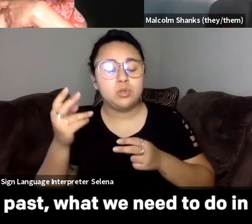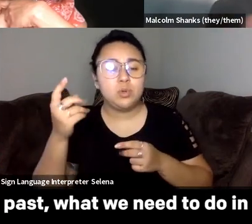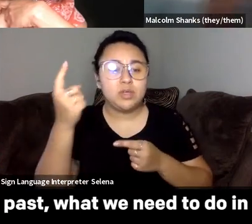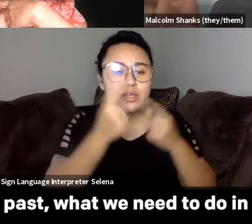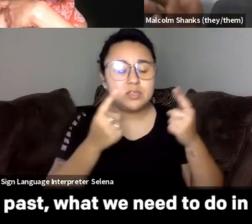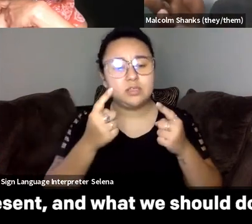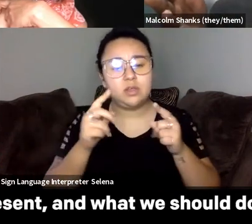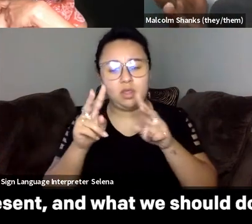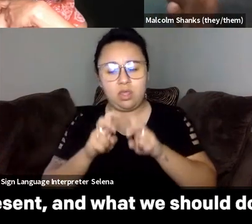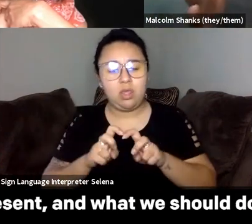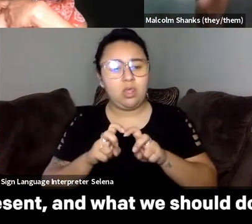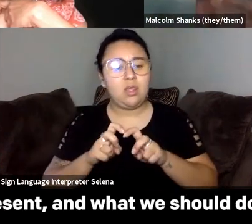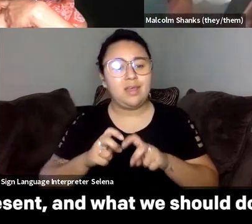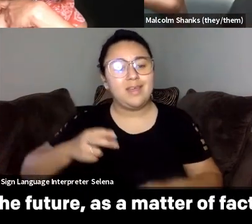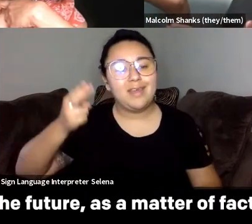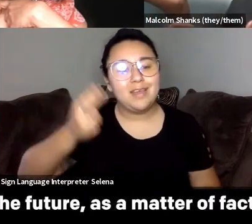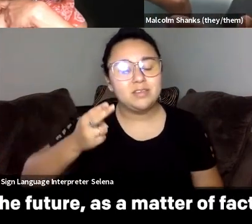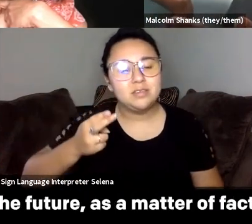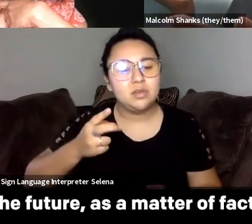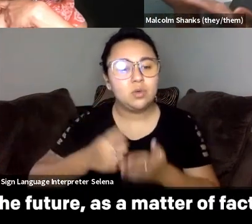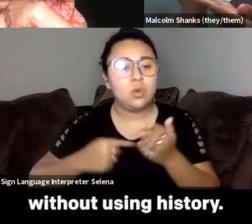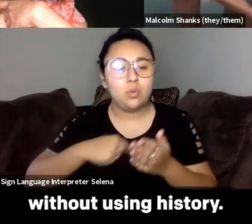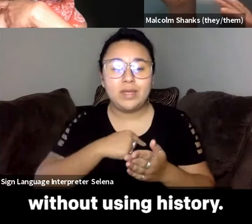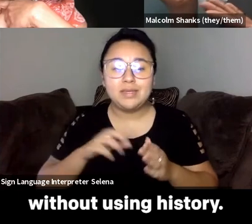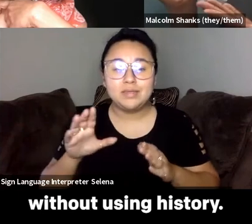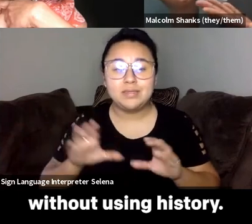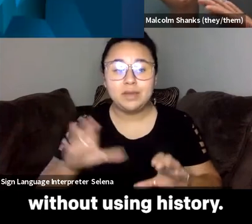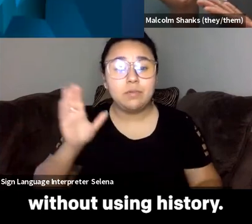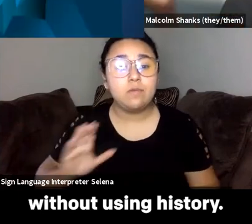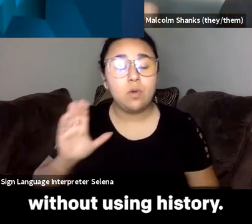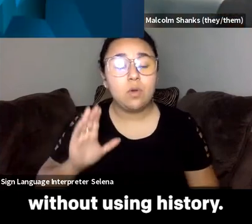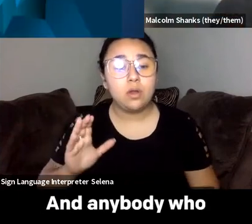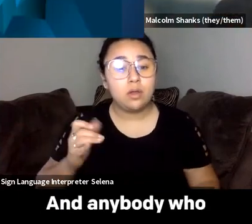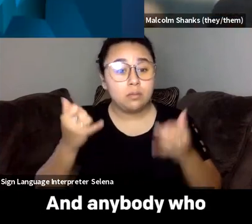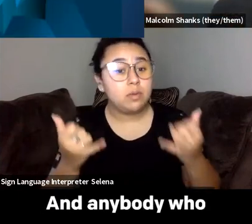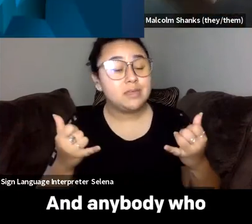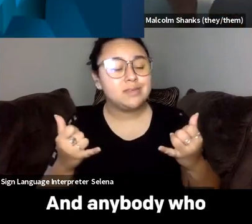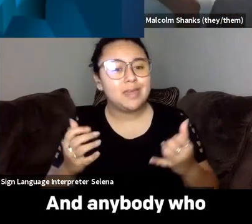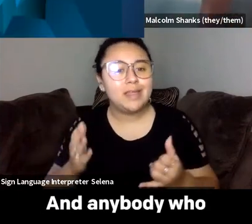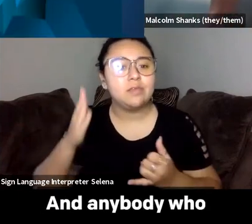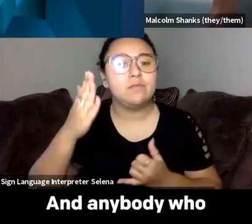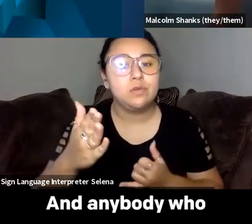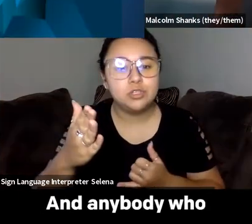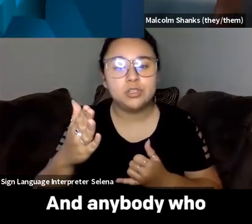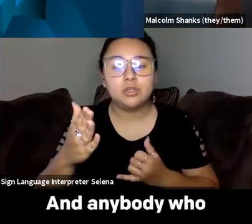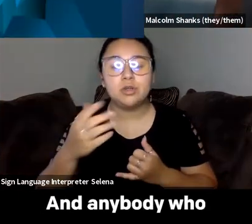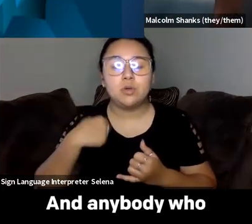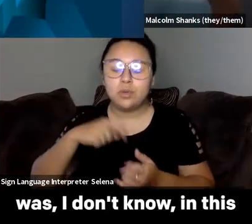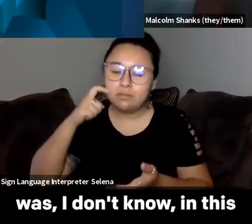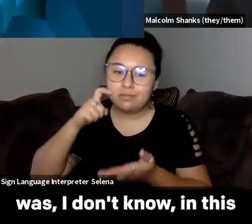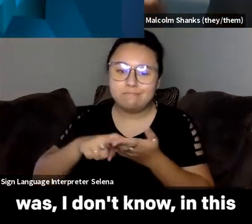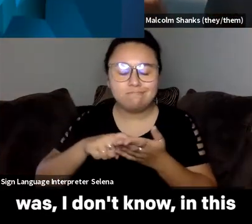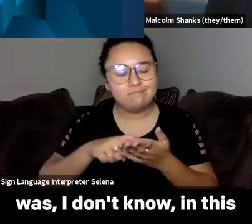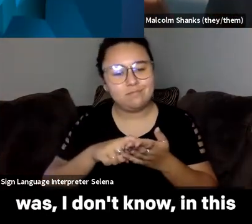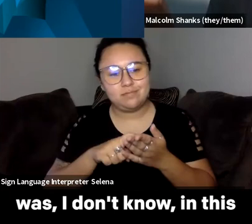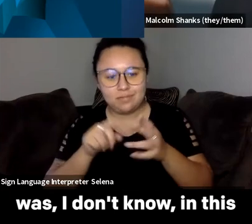what we need to do in the present, and what we should do in the future, as a matter of fact, without using history. And anybody who